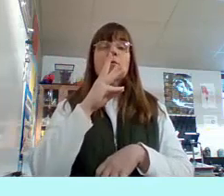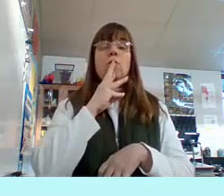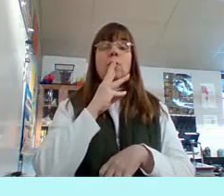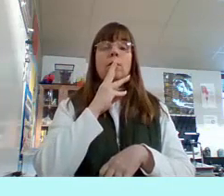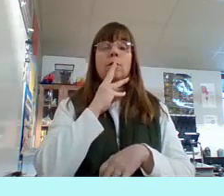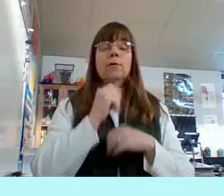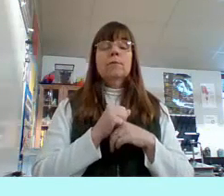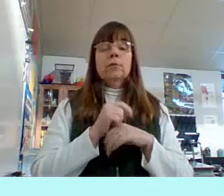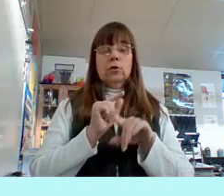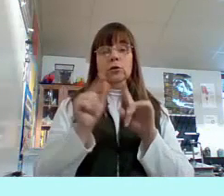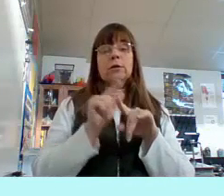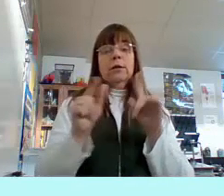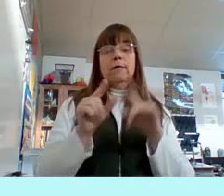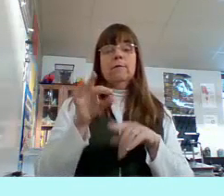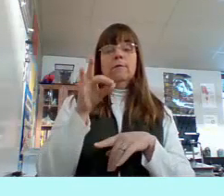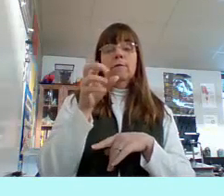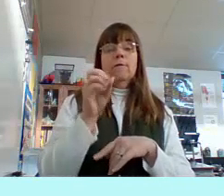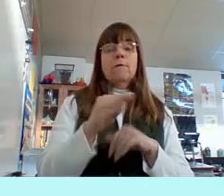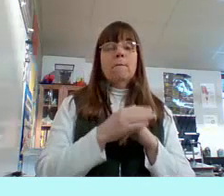It's just in a different form.